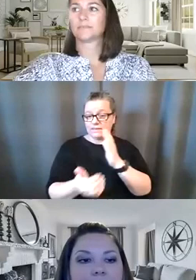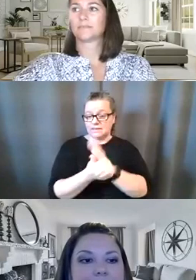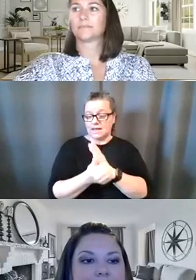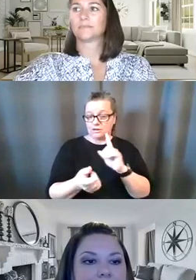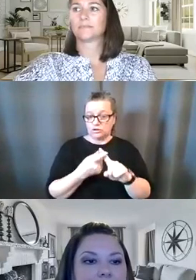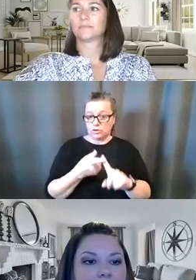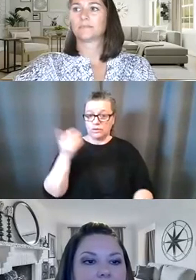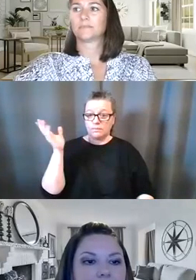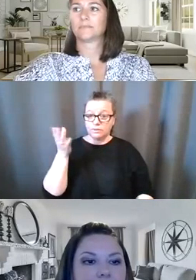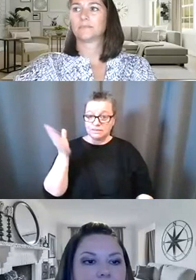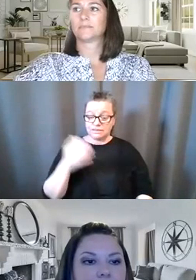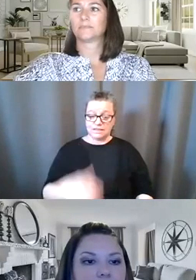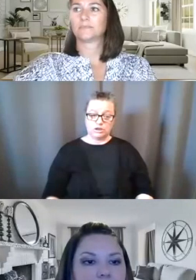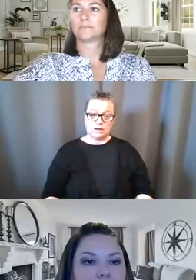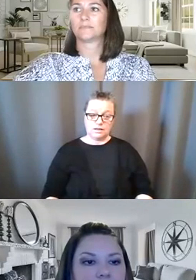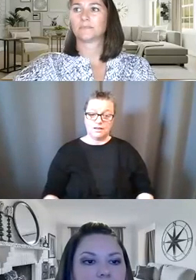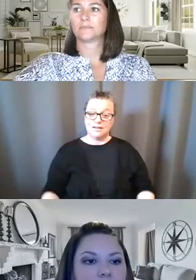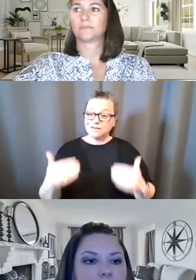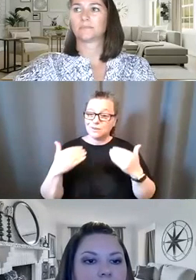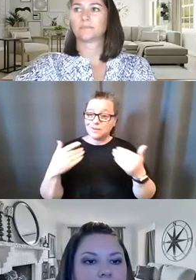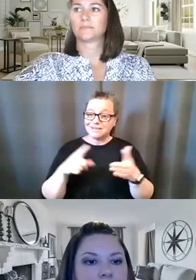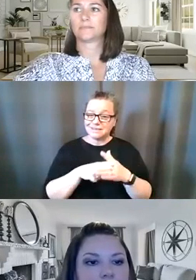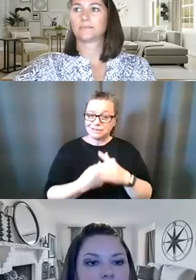So let's get started.